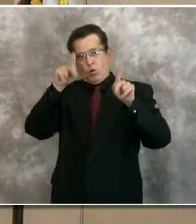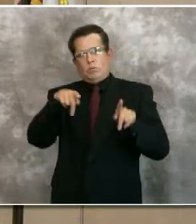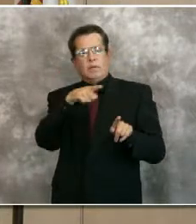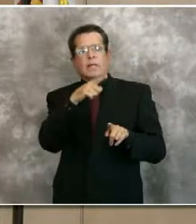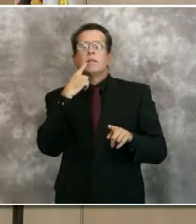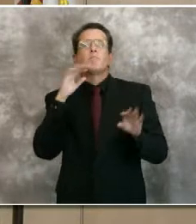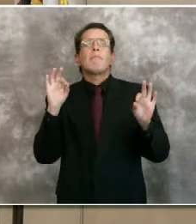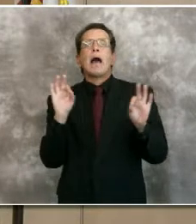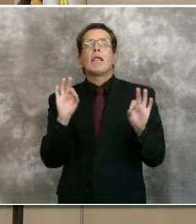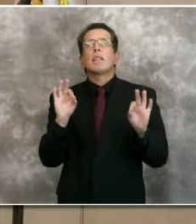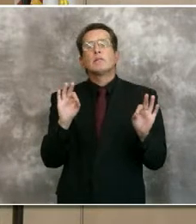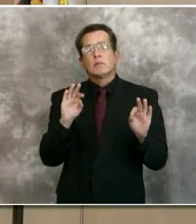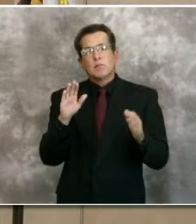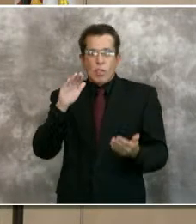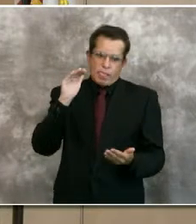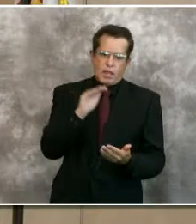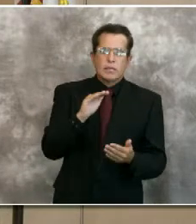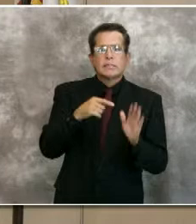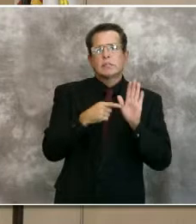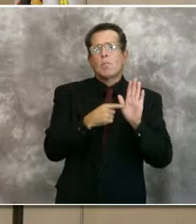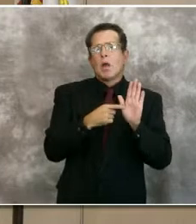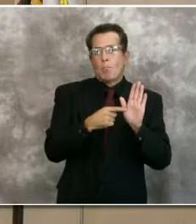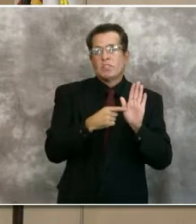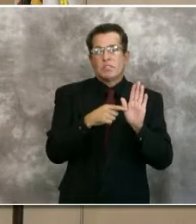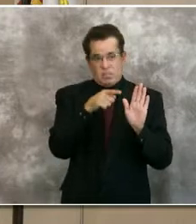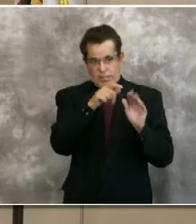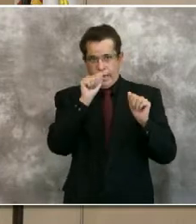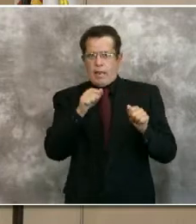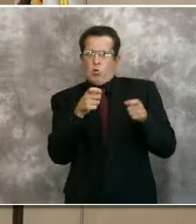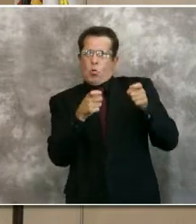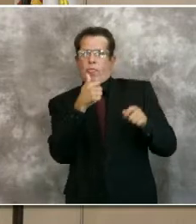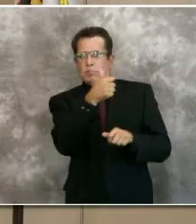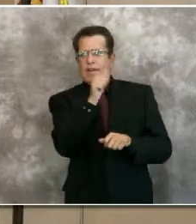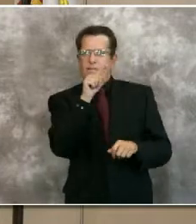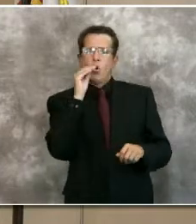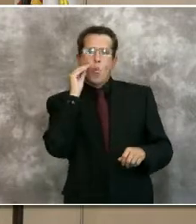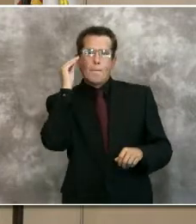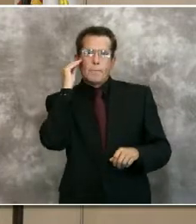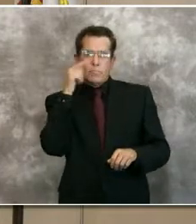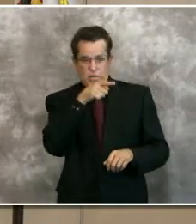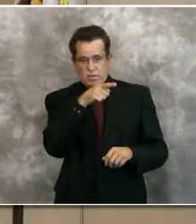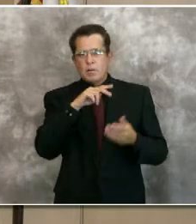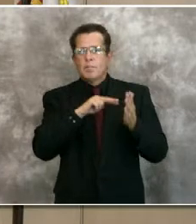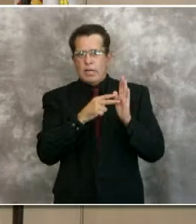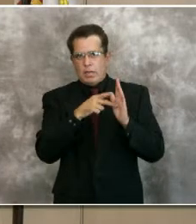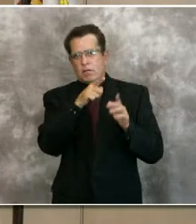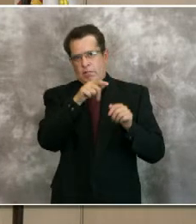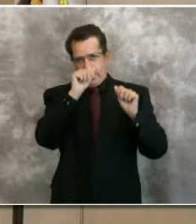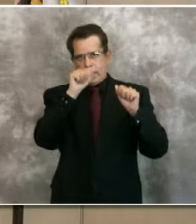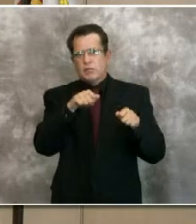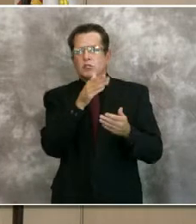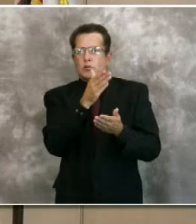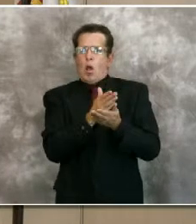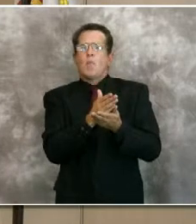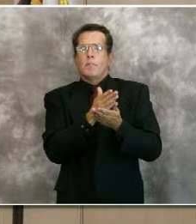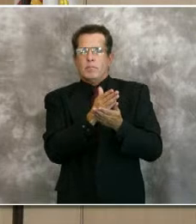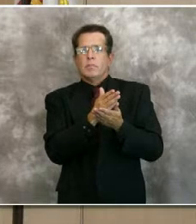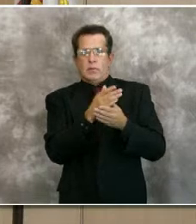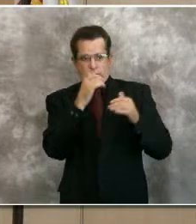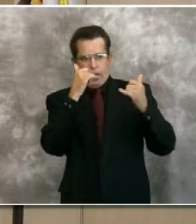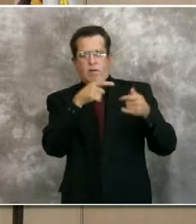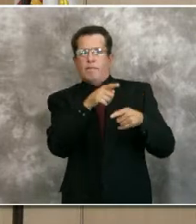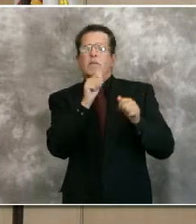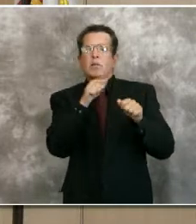to moderate symptoms and were directed to care for themselves at home may discontinue isolation under the